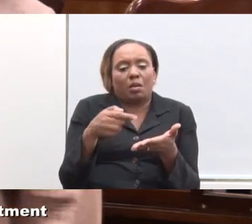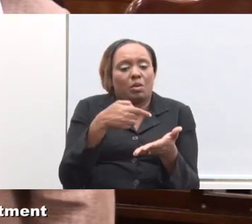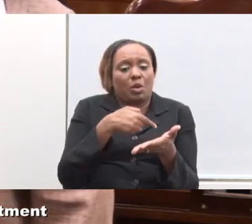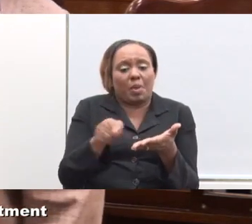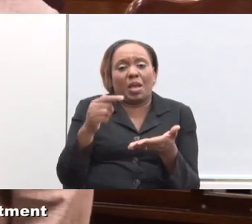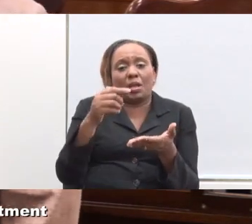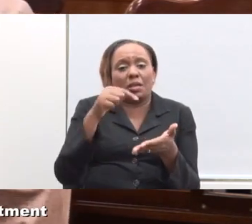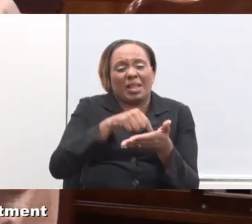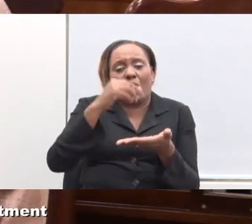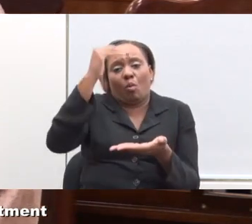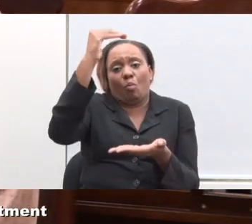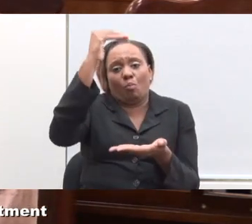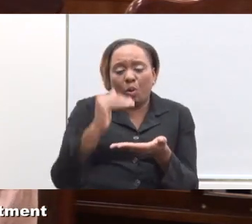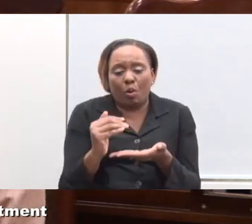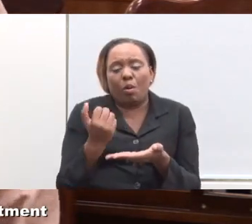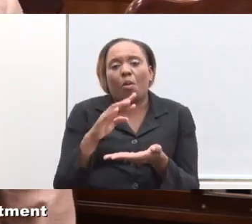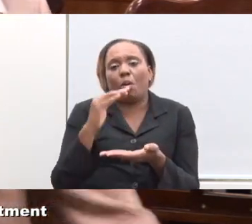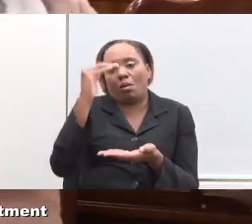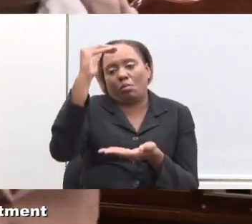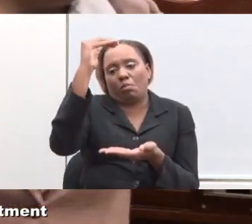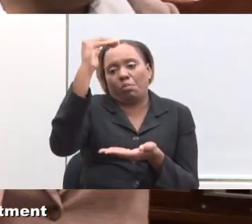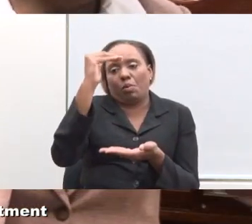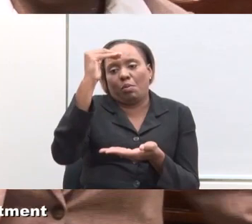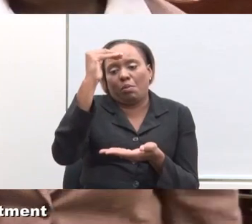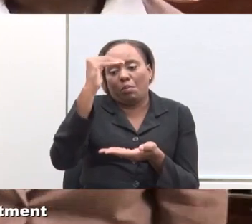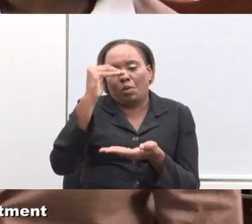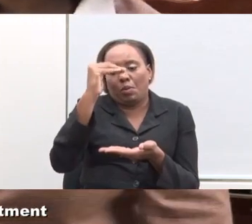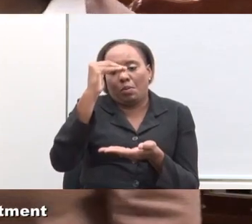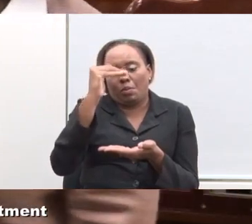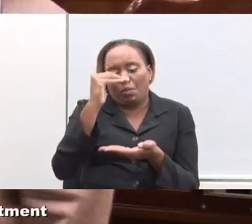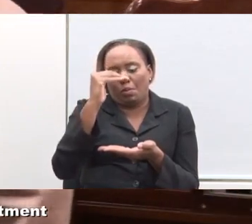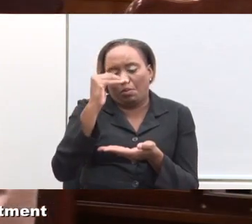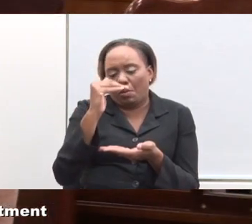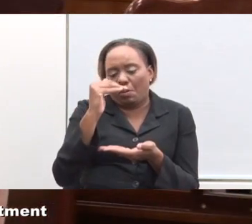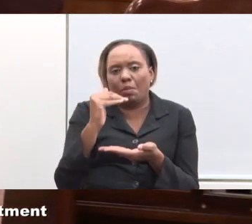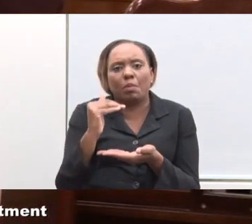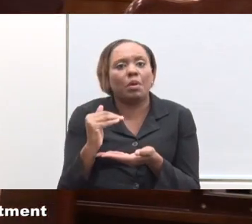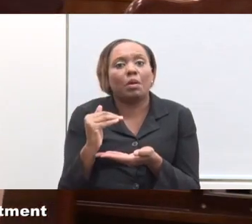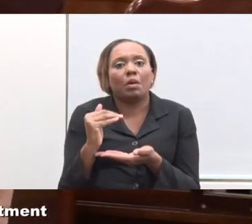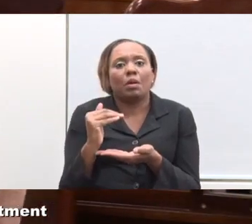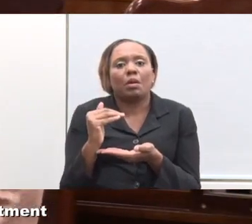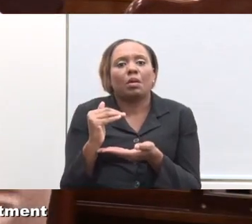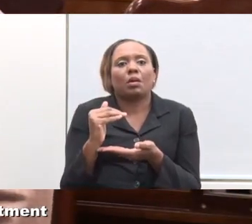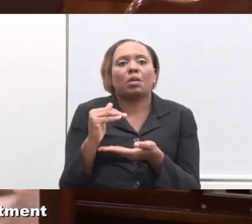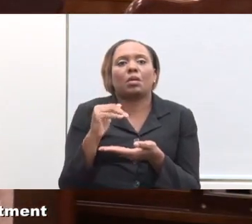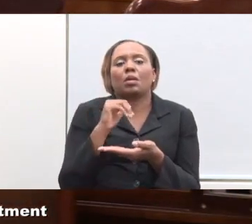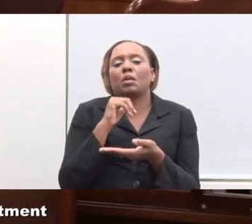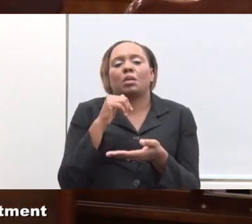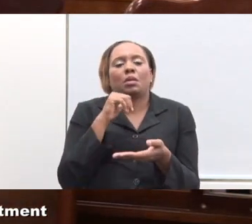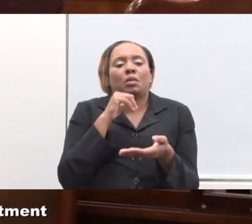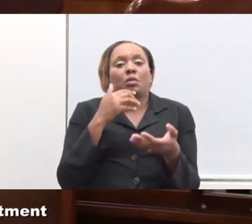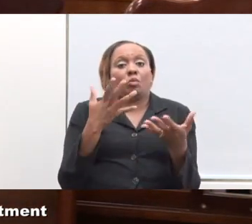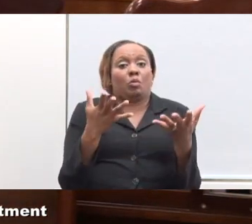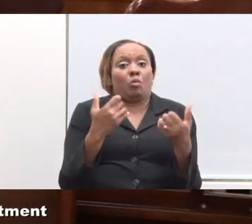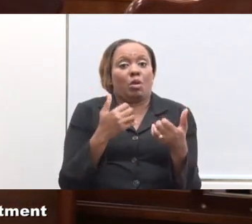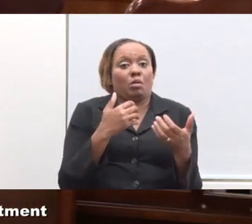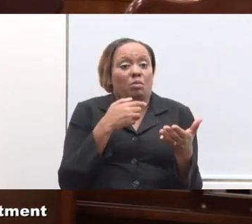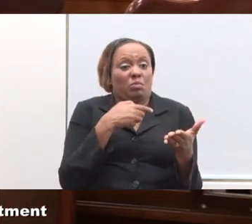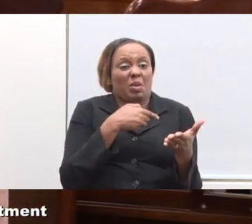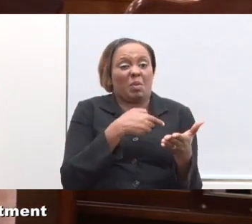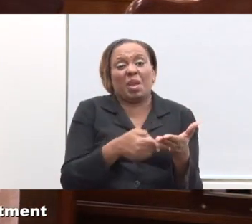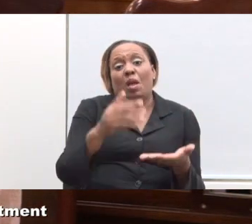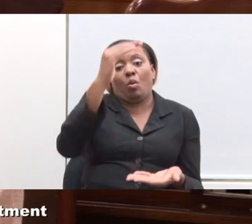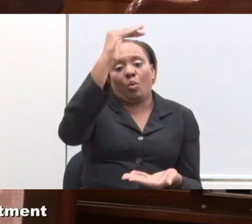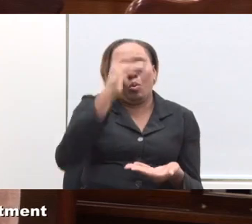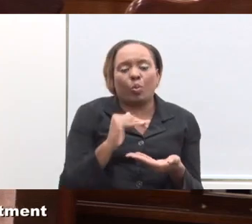pay it down at 3. You can still pay it down at 2. And what does each number